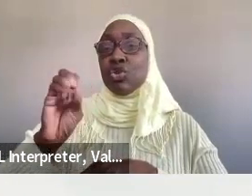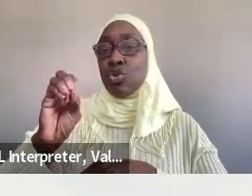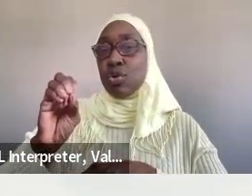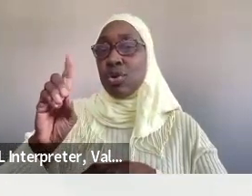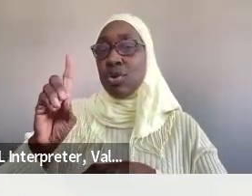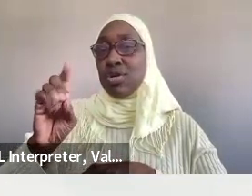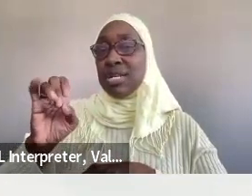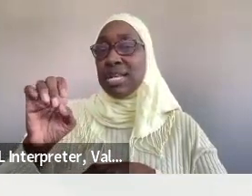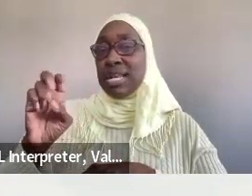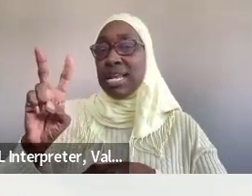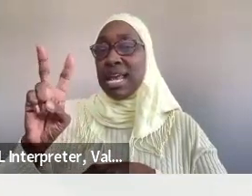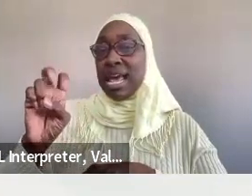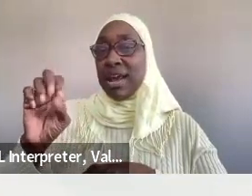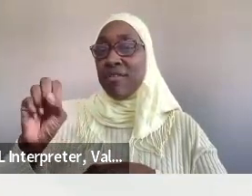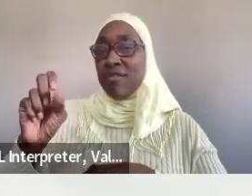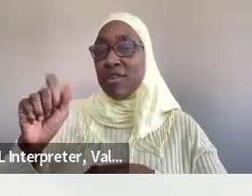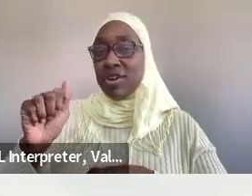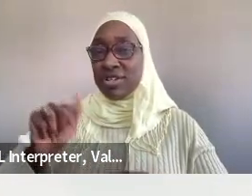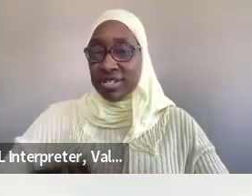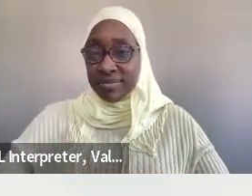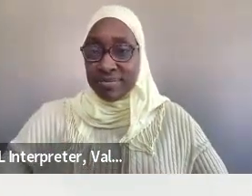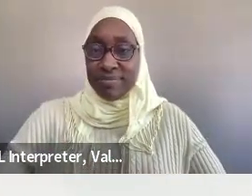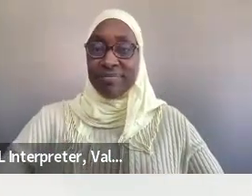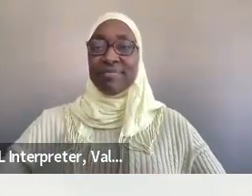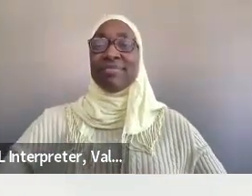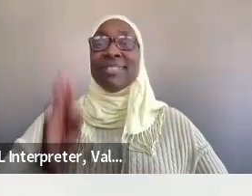Hi everyone. Thank you so much for having us.